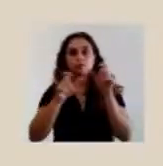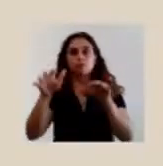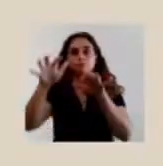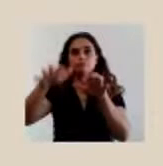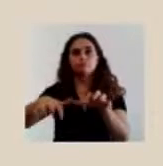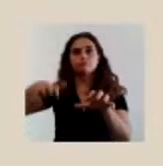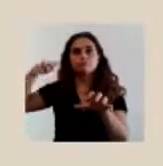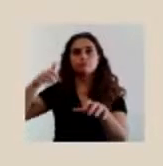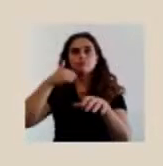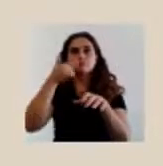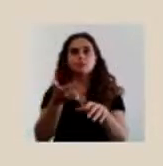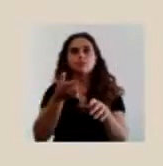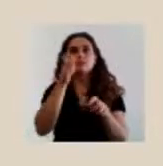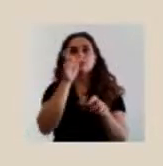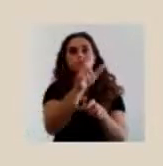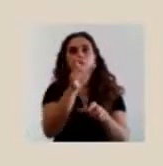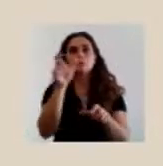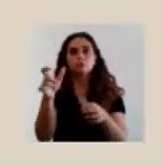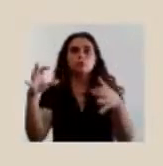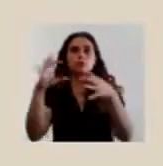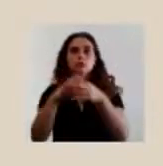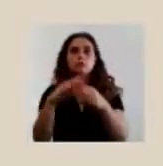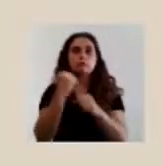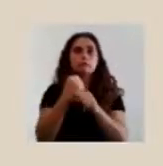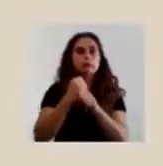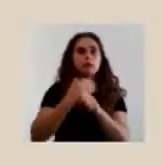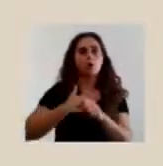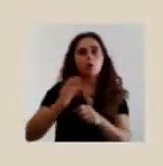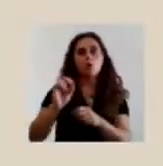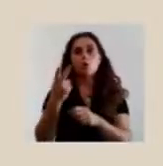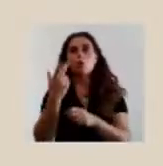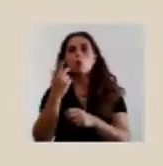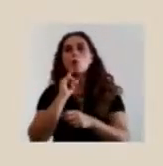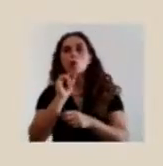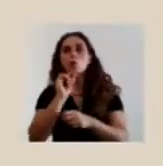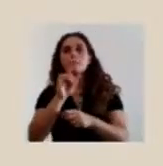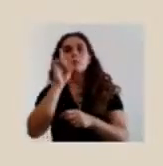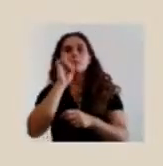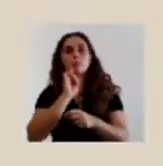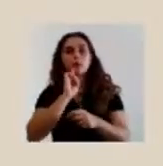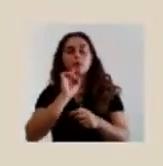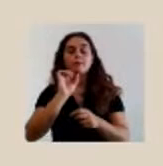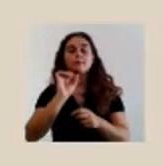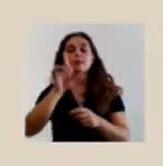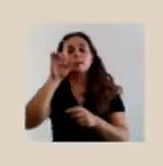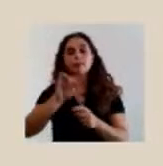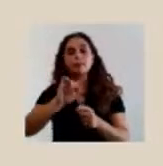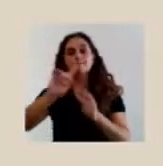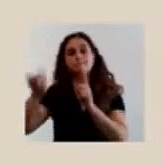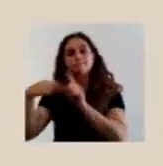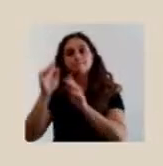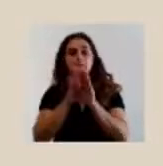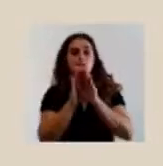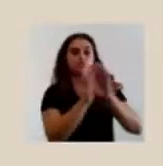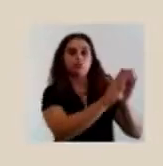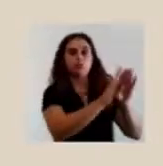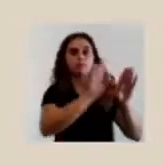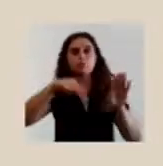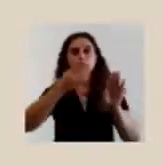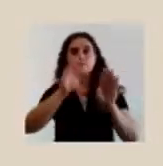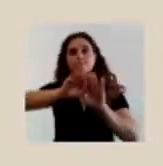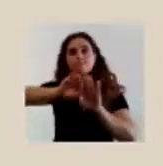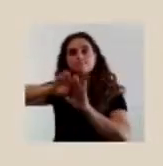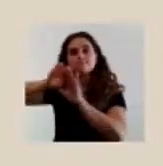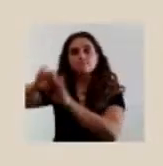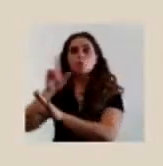place words corresponding to a career or the name of a man to the left, and words corresponding to the home or the